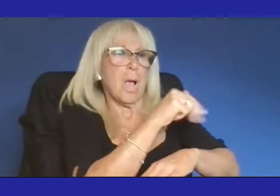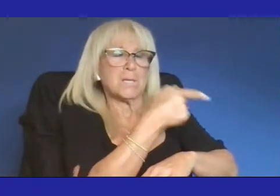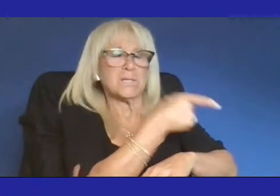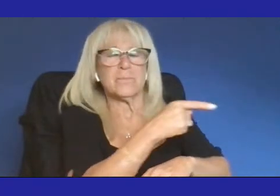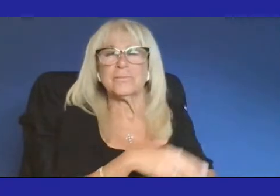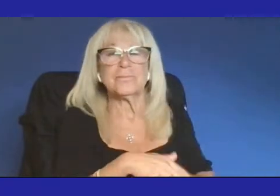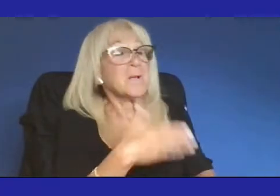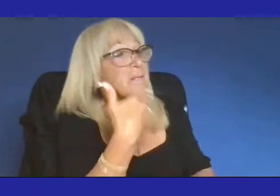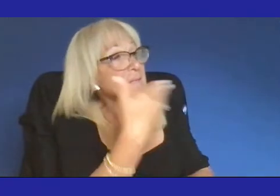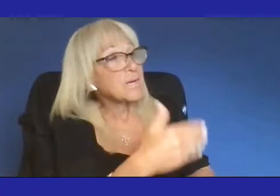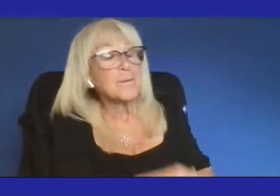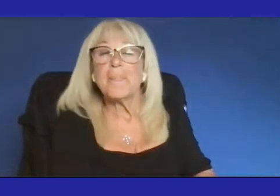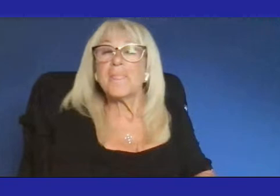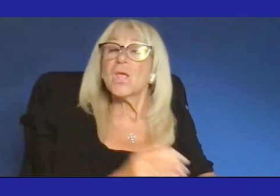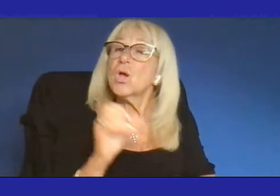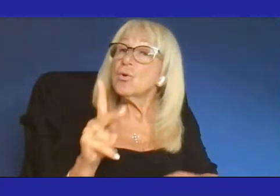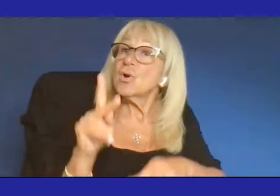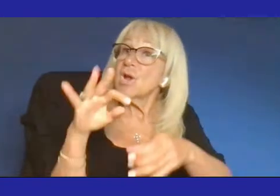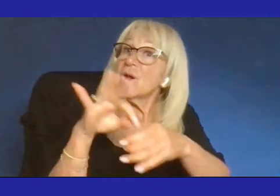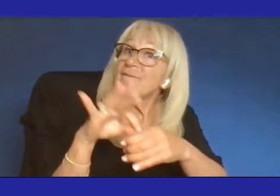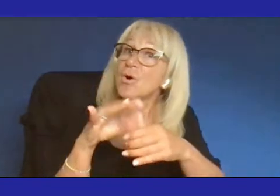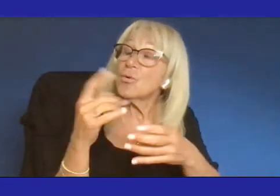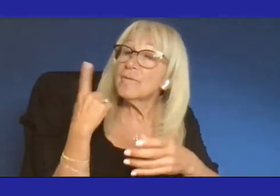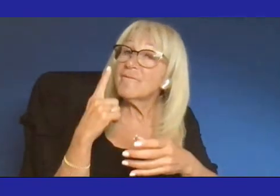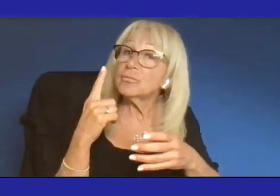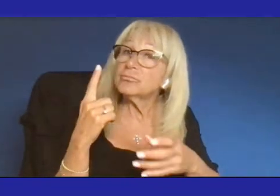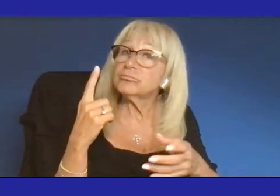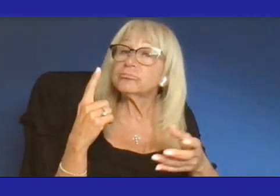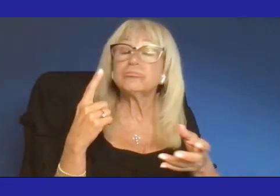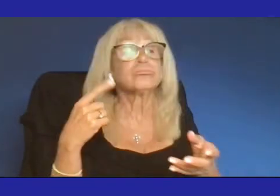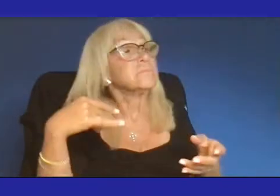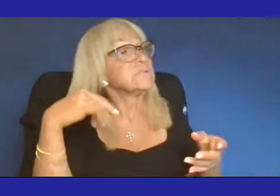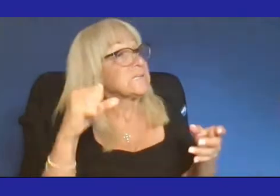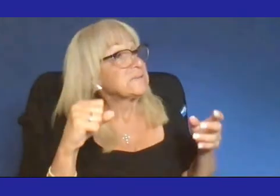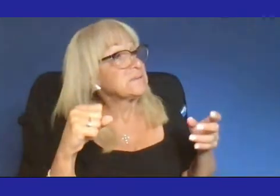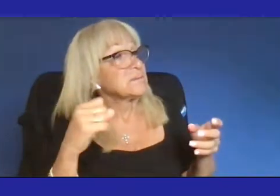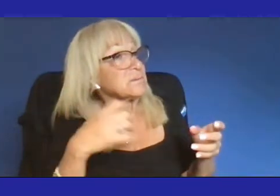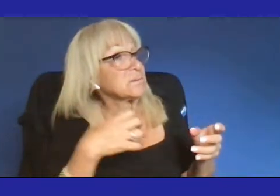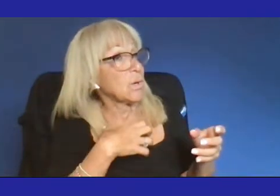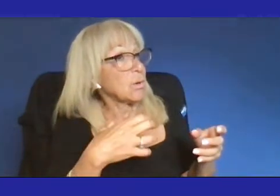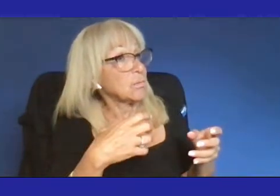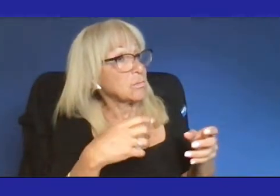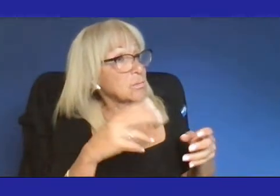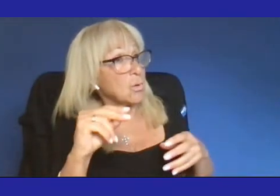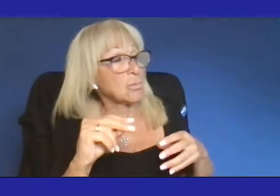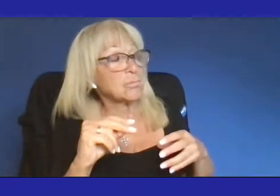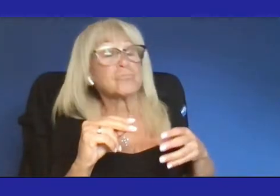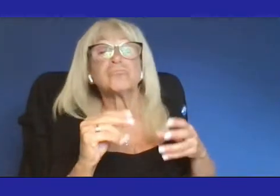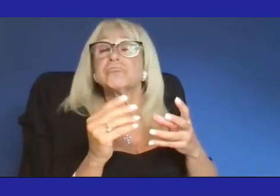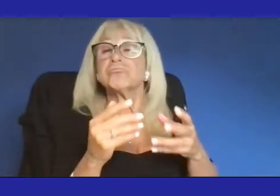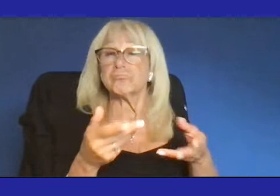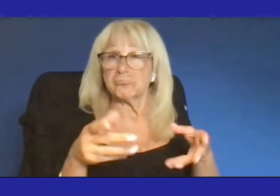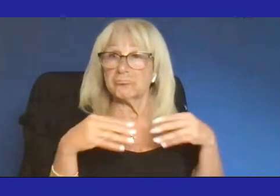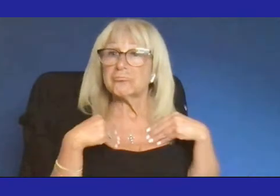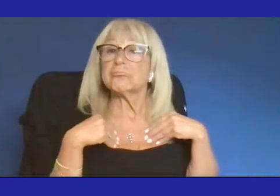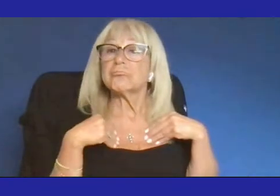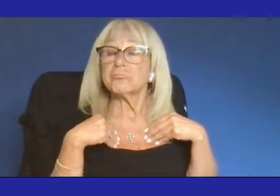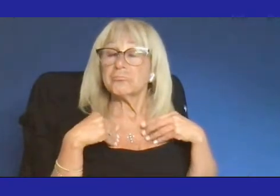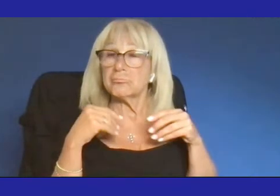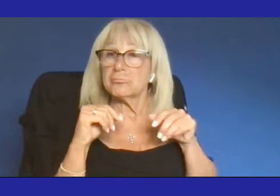me then ask for a vote. All in favor, please say yes. Yes. Opposed, say no. So the resolution carries. Thank you so much. Thank you for the